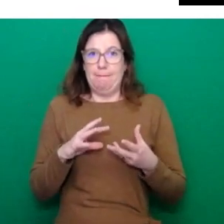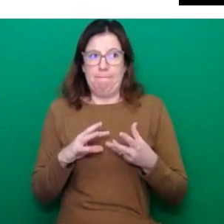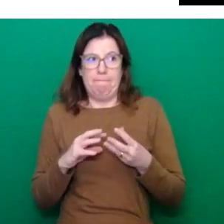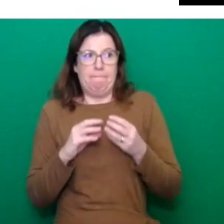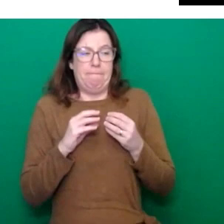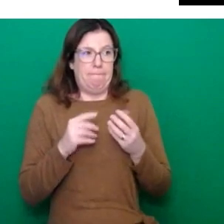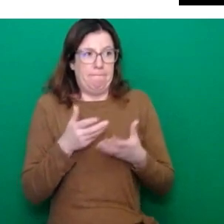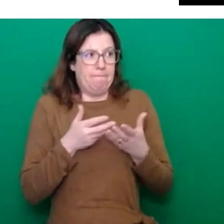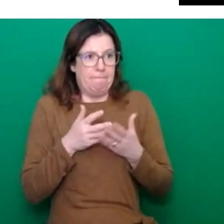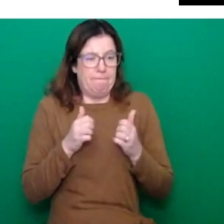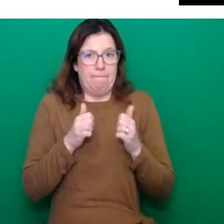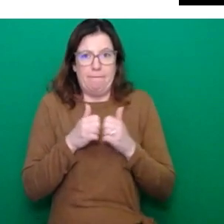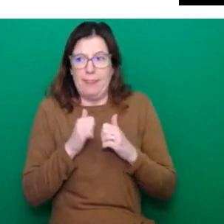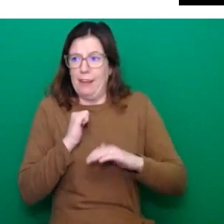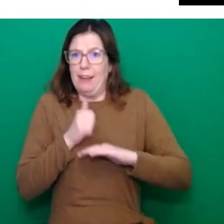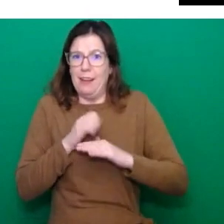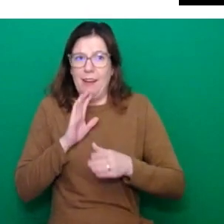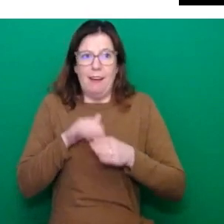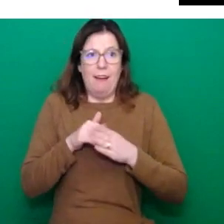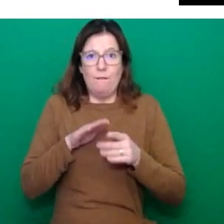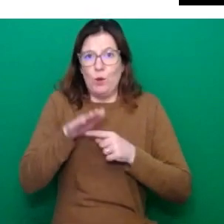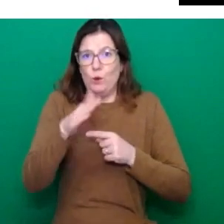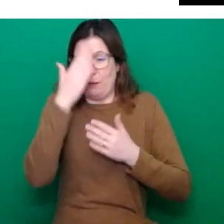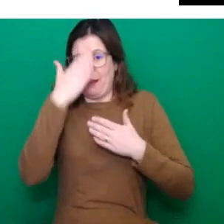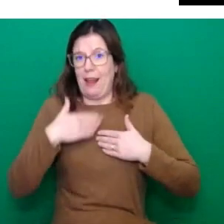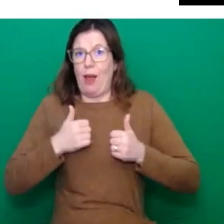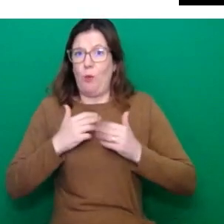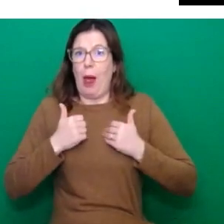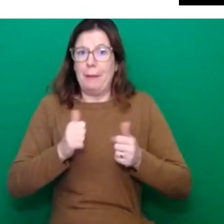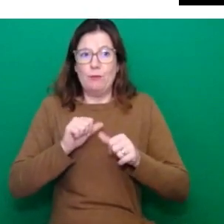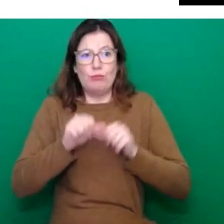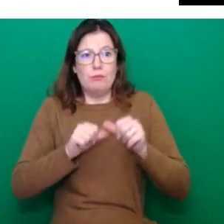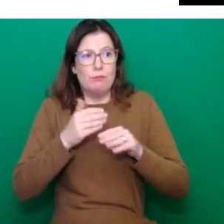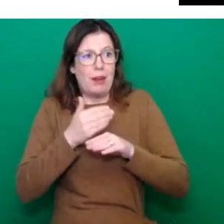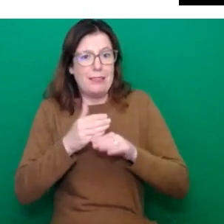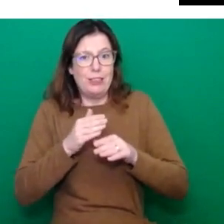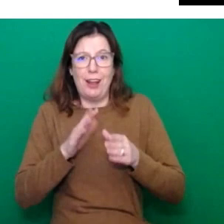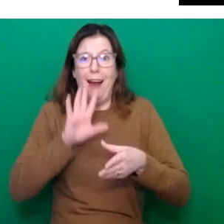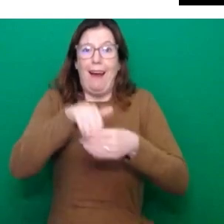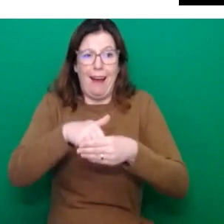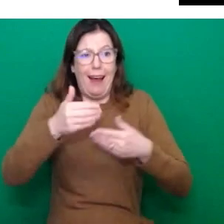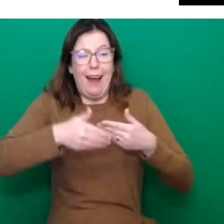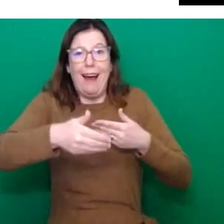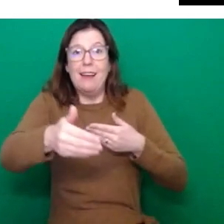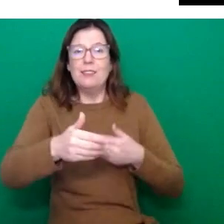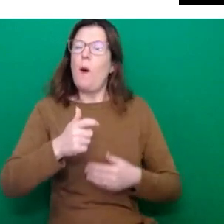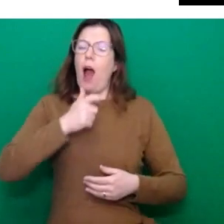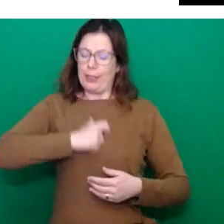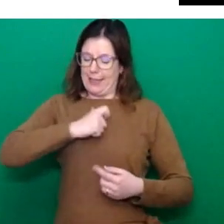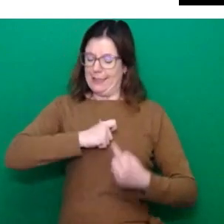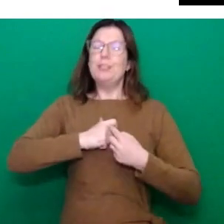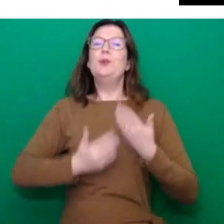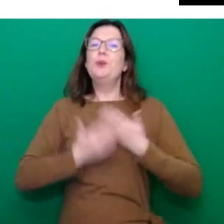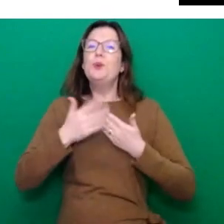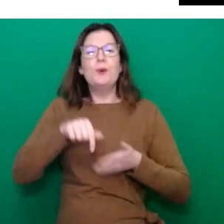for future mental health and wellbeing practitioners. So that was definitely a challenge, having that identity. And though